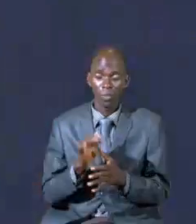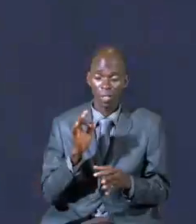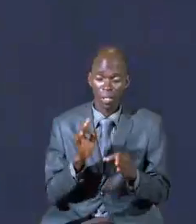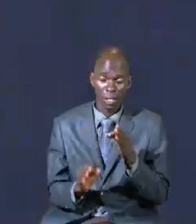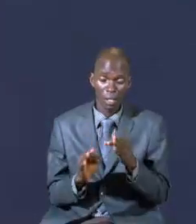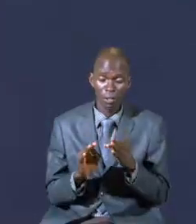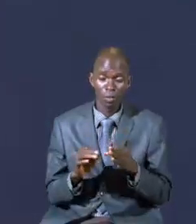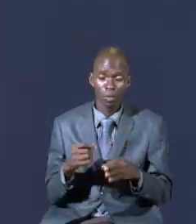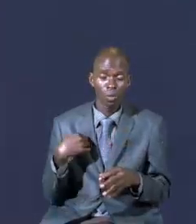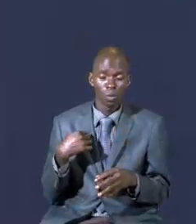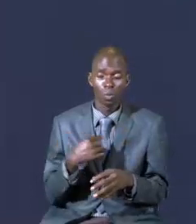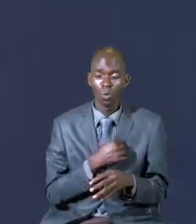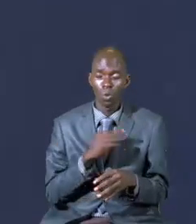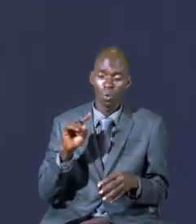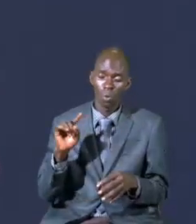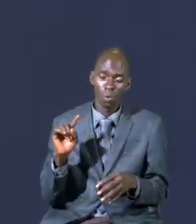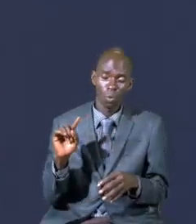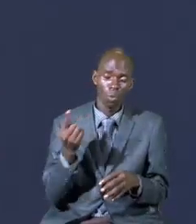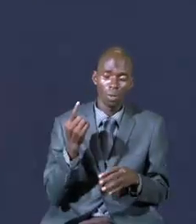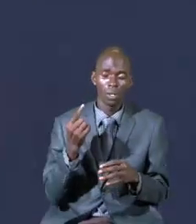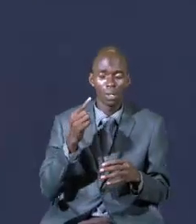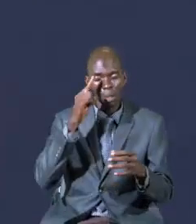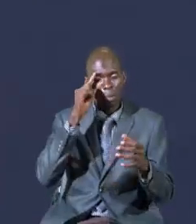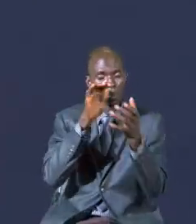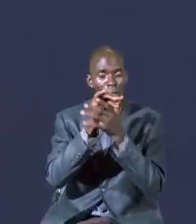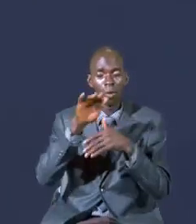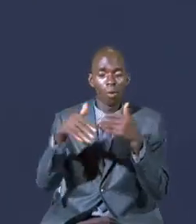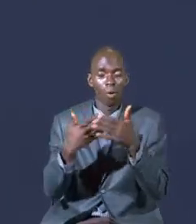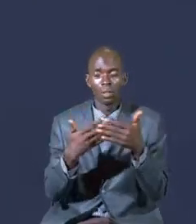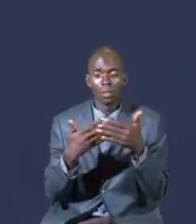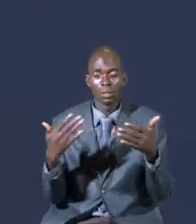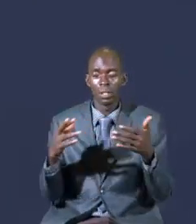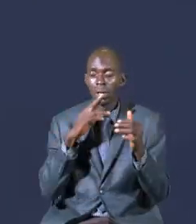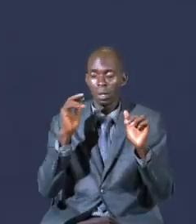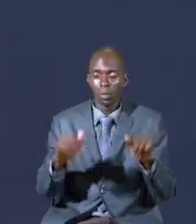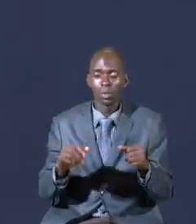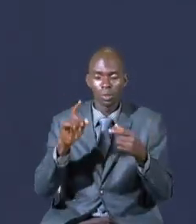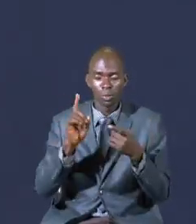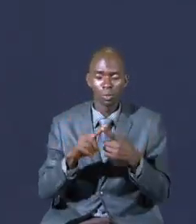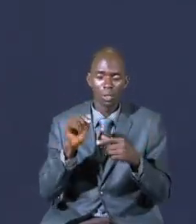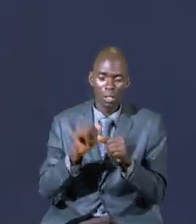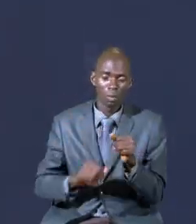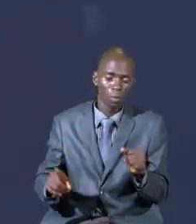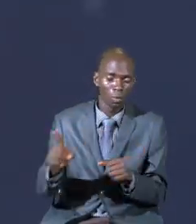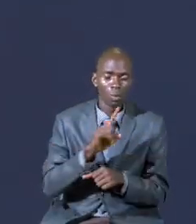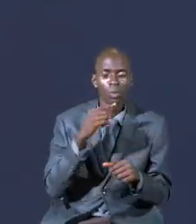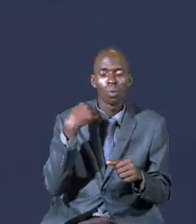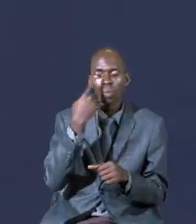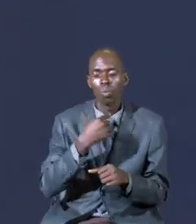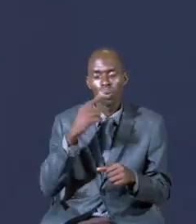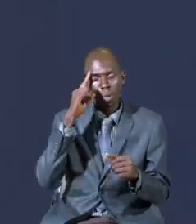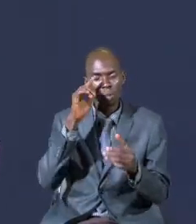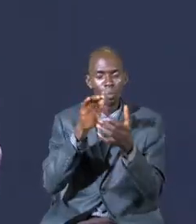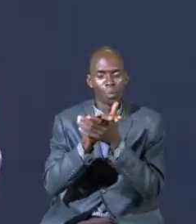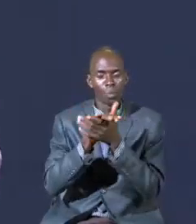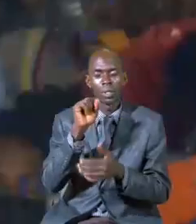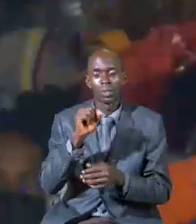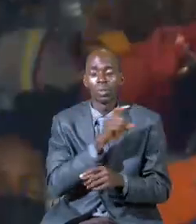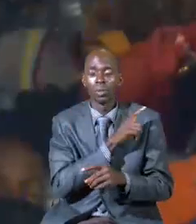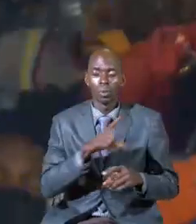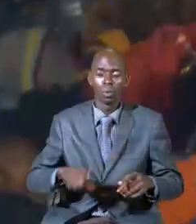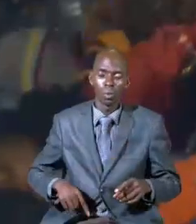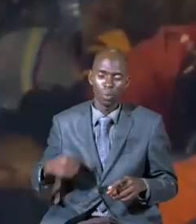only believe, all things are possible to everyone who believes. Lord, we